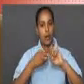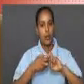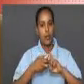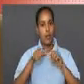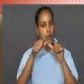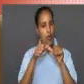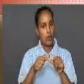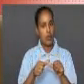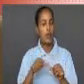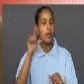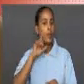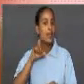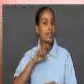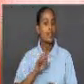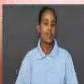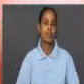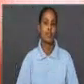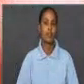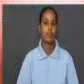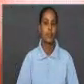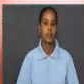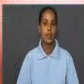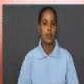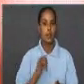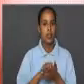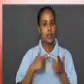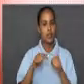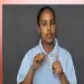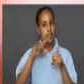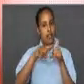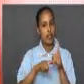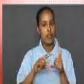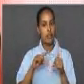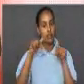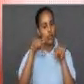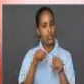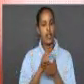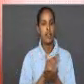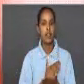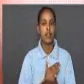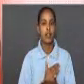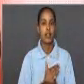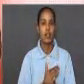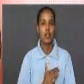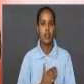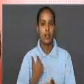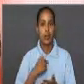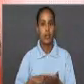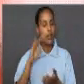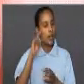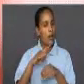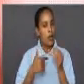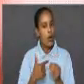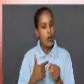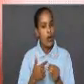posed by plastics. That brings us to the end of today's lesson. We have learned